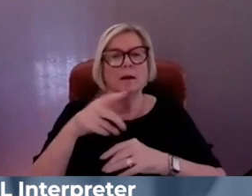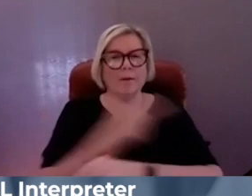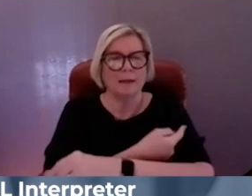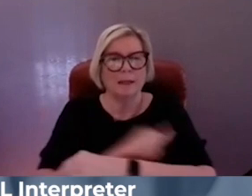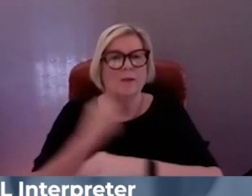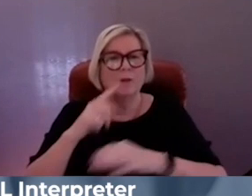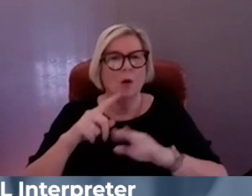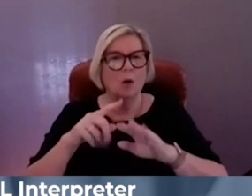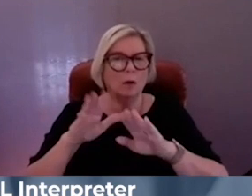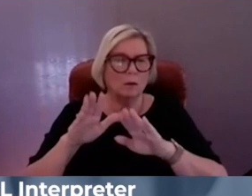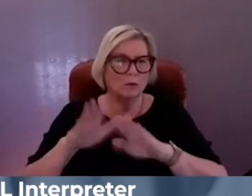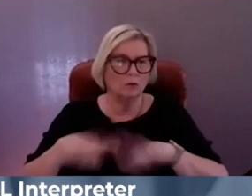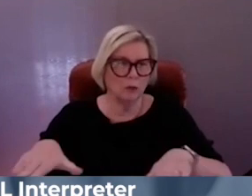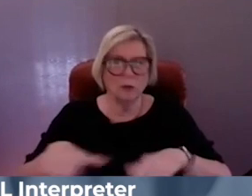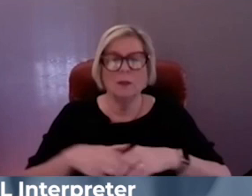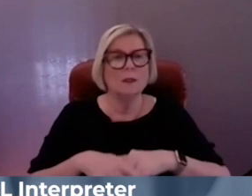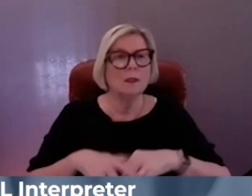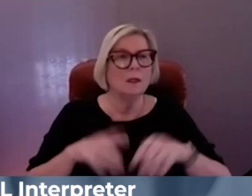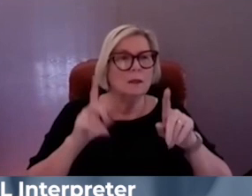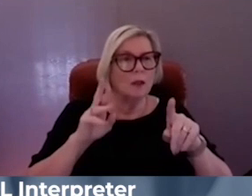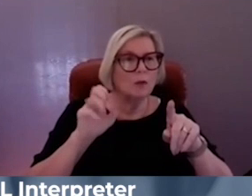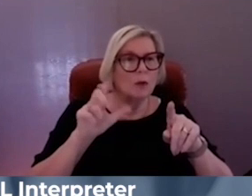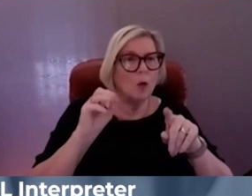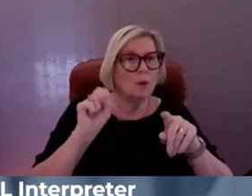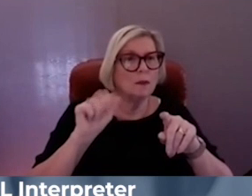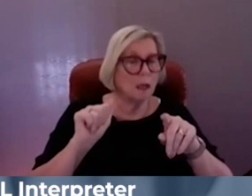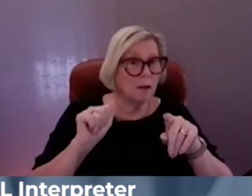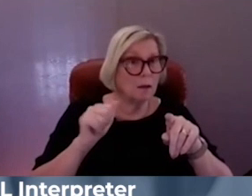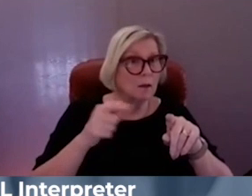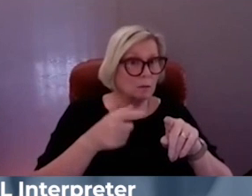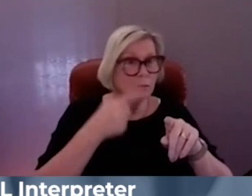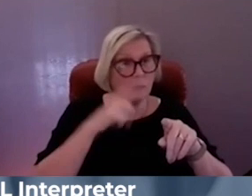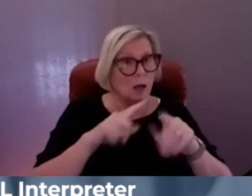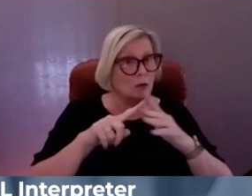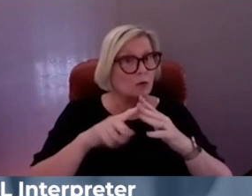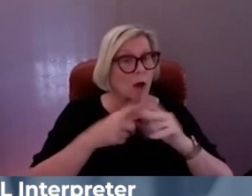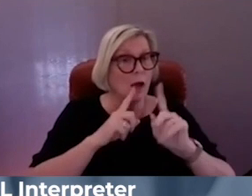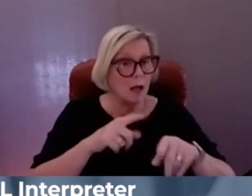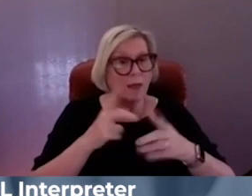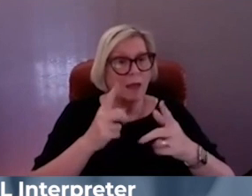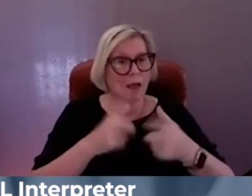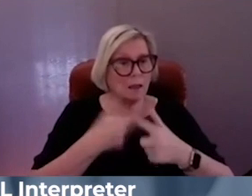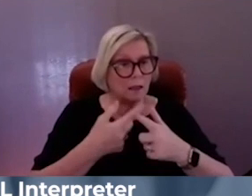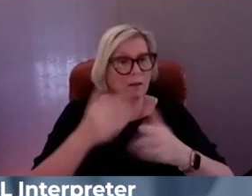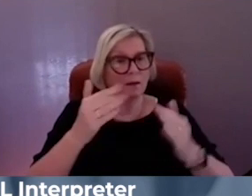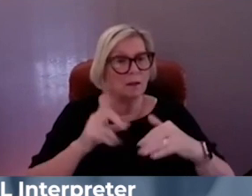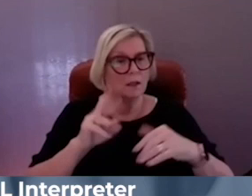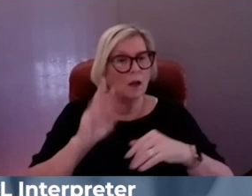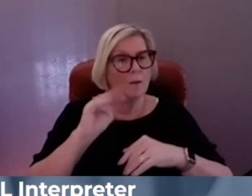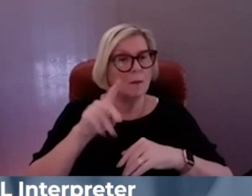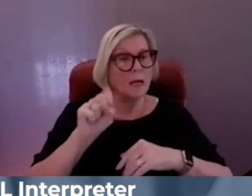Great question. Dr. Rolosa, why don't you, if you don't mind starting that, and Dr. Passi, if you want to add, sounds